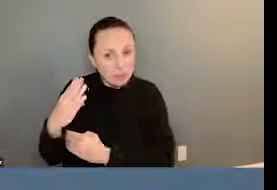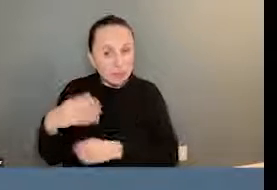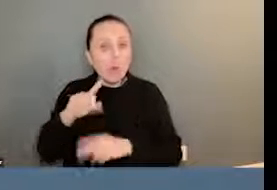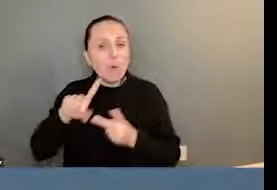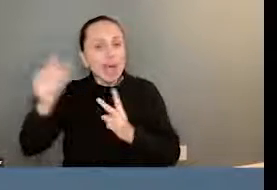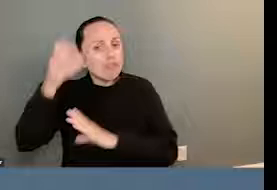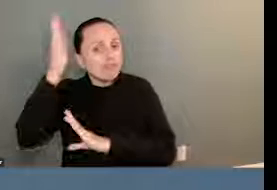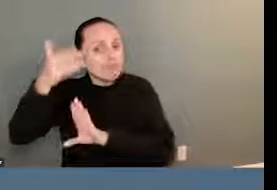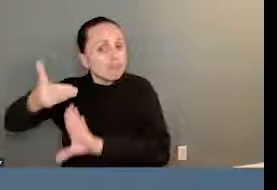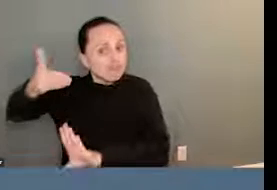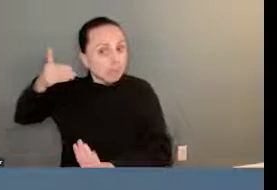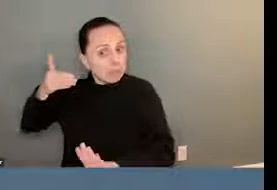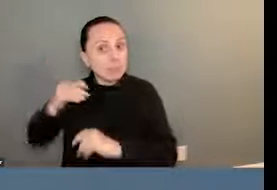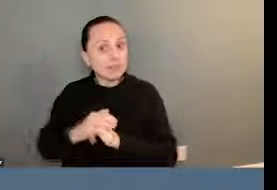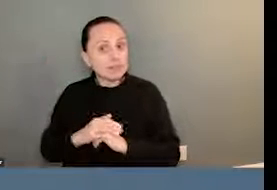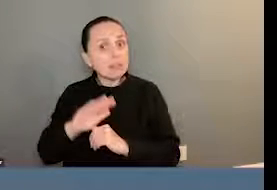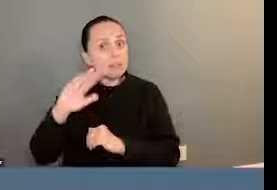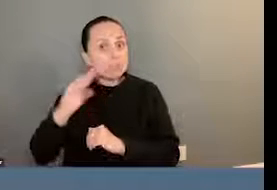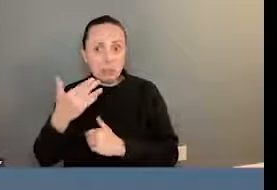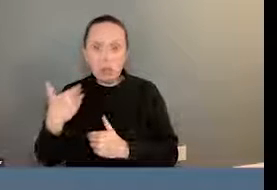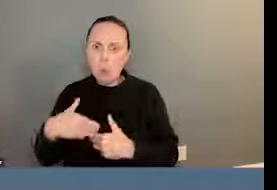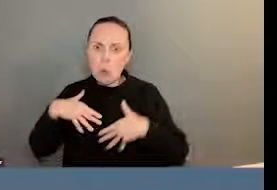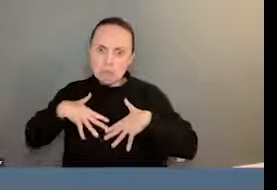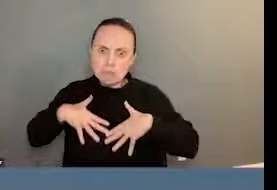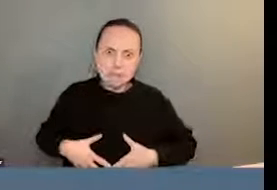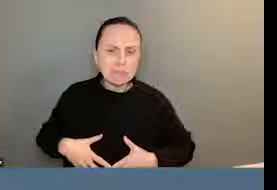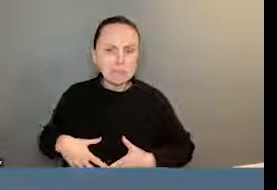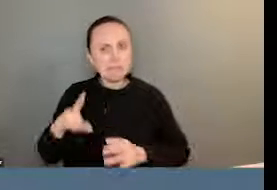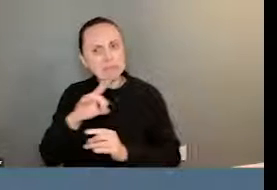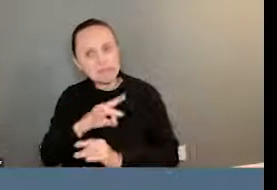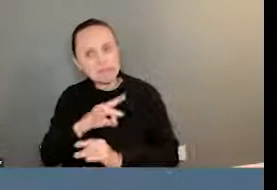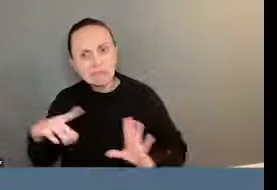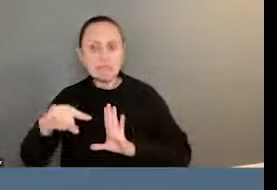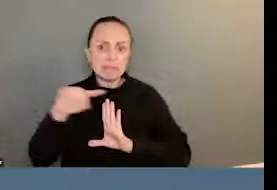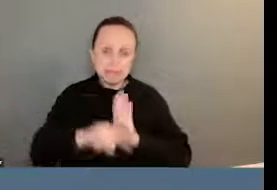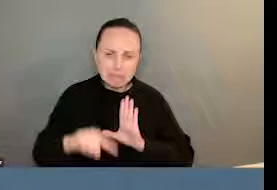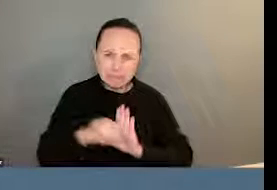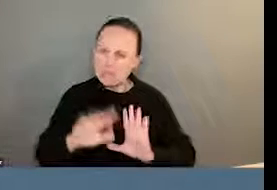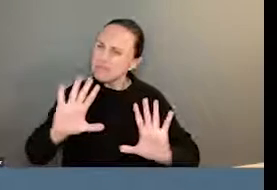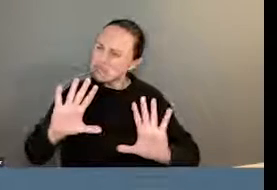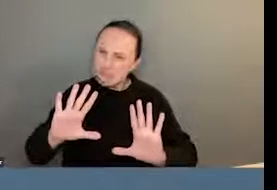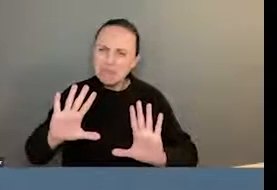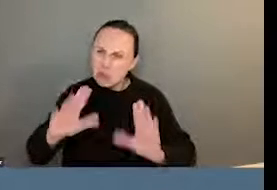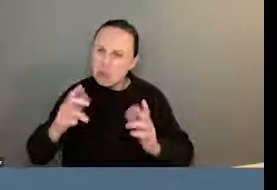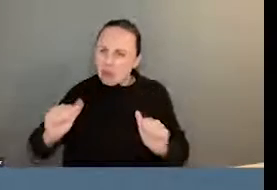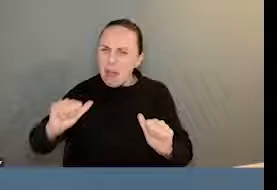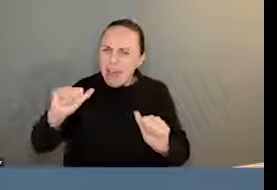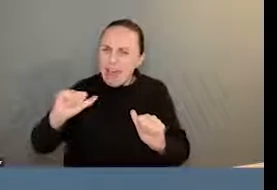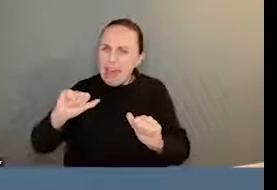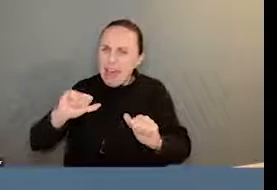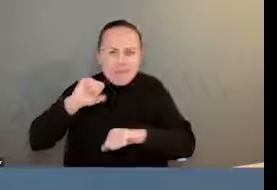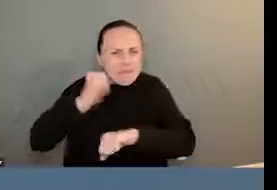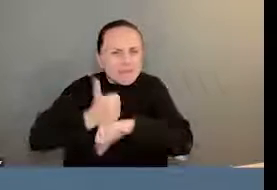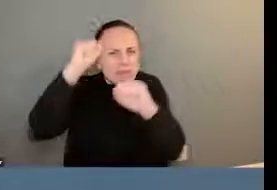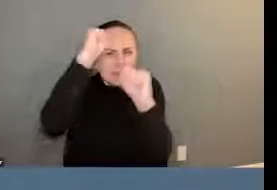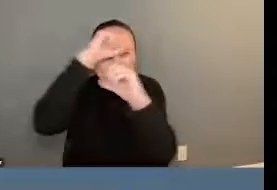you all have heard, there seems to be quite a bit of despair, right? So let's dare to dream. Let's dare